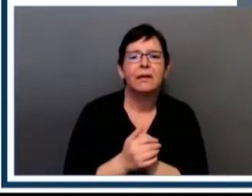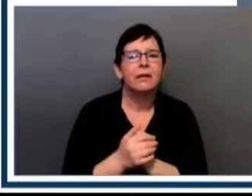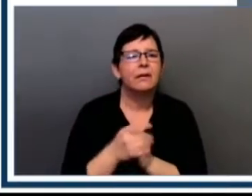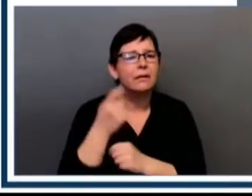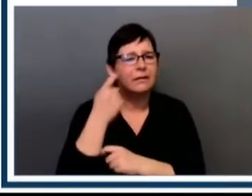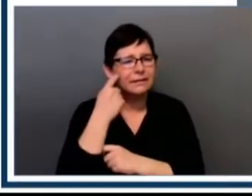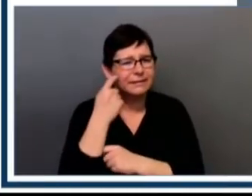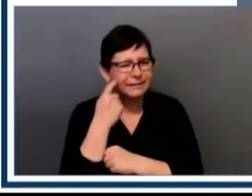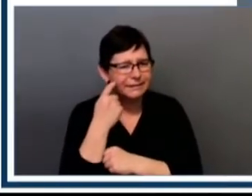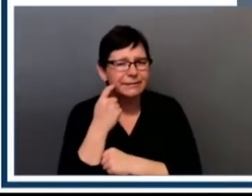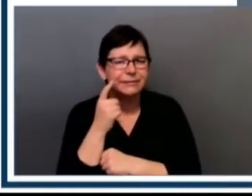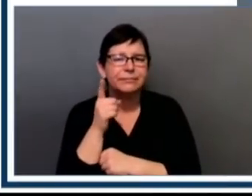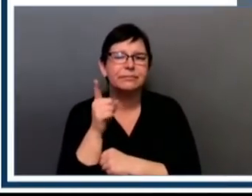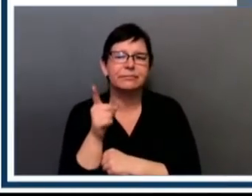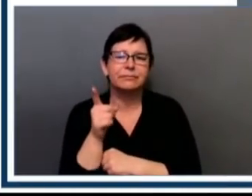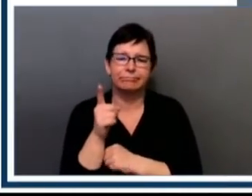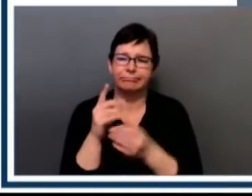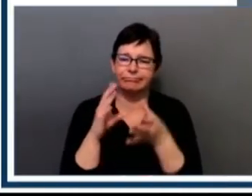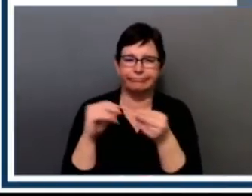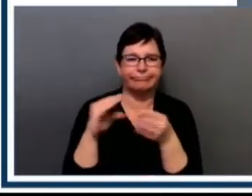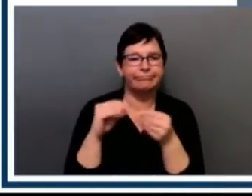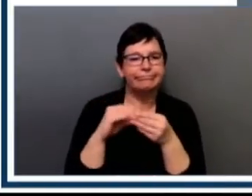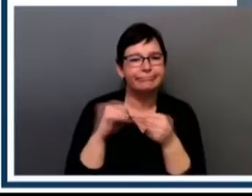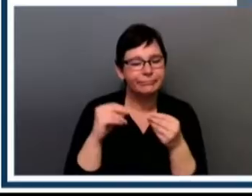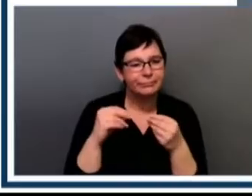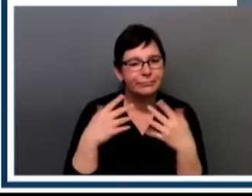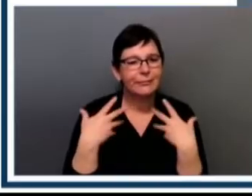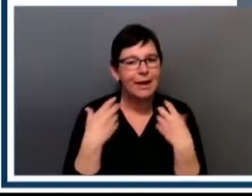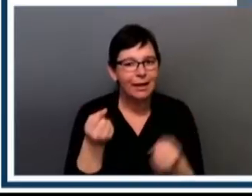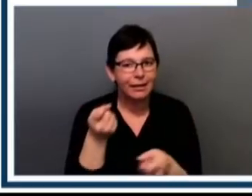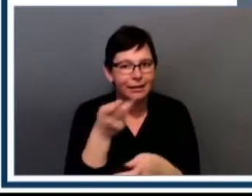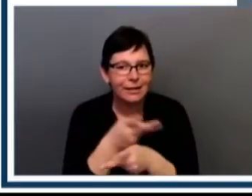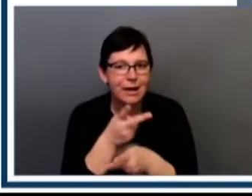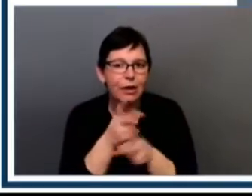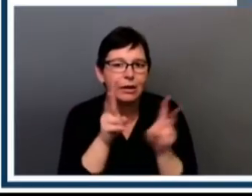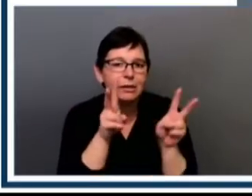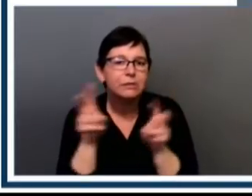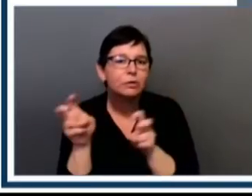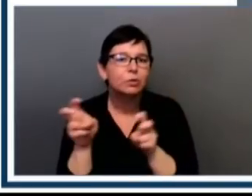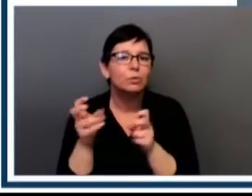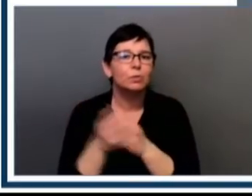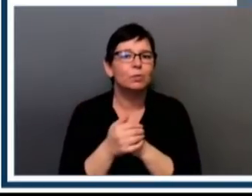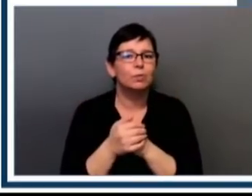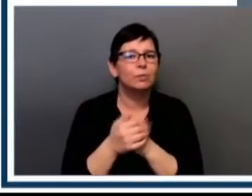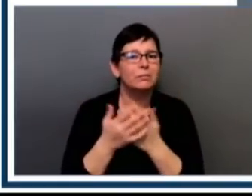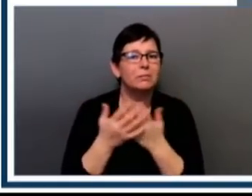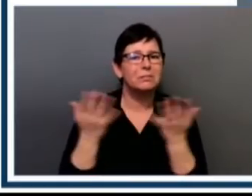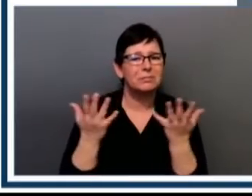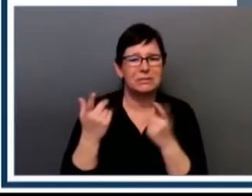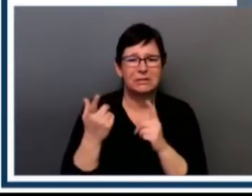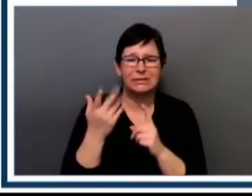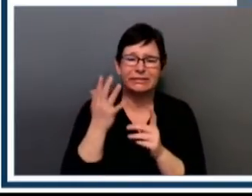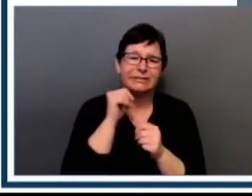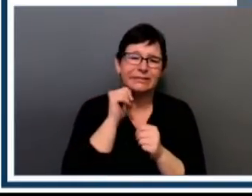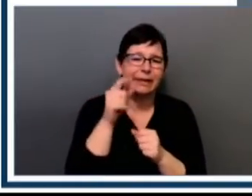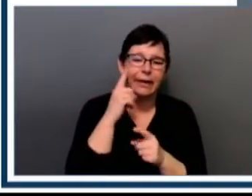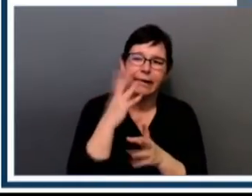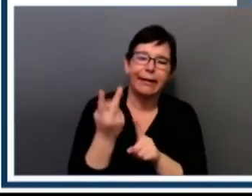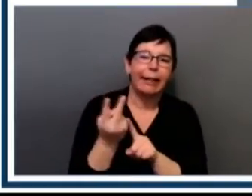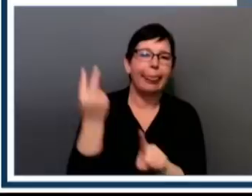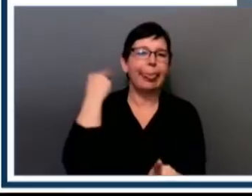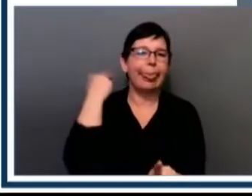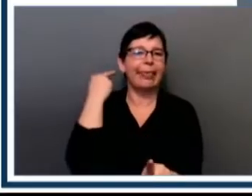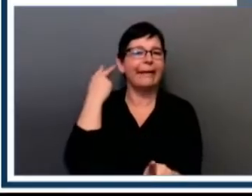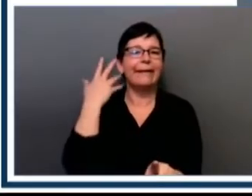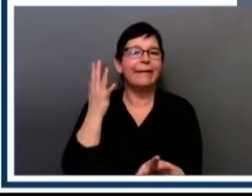a relatively small outbreak in Nova Scotia compared to elsewhere really stressed the hospital system. And